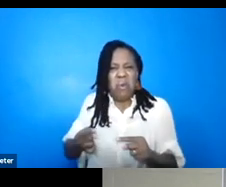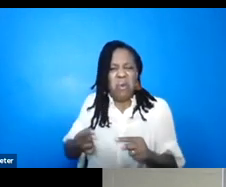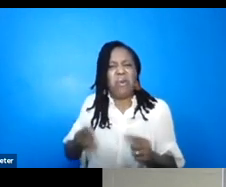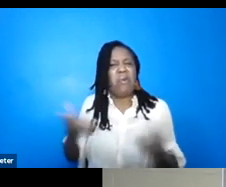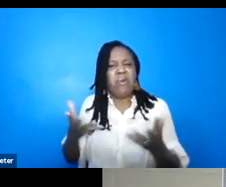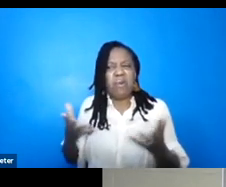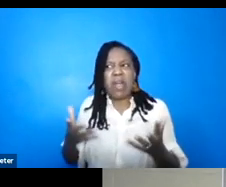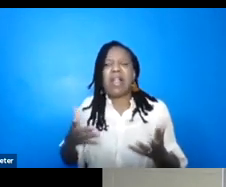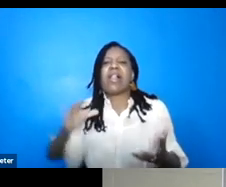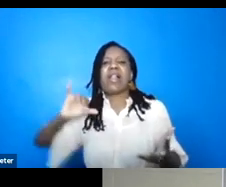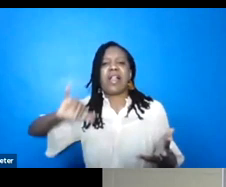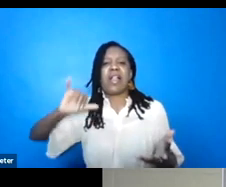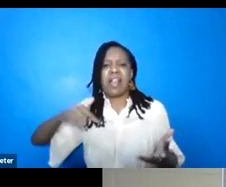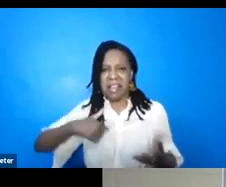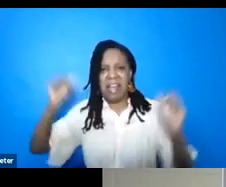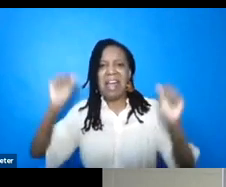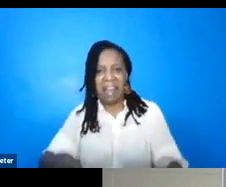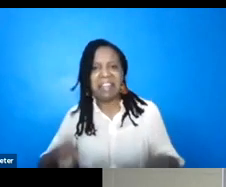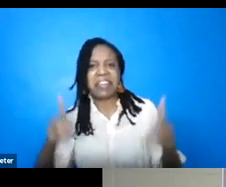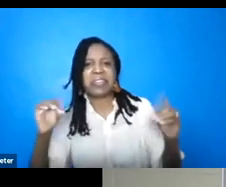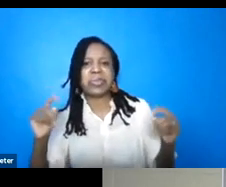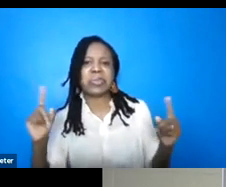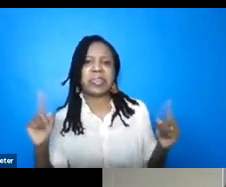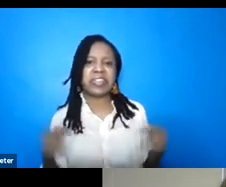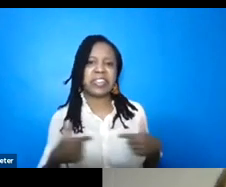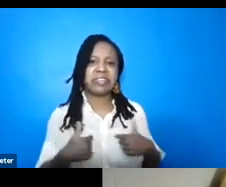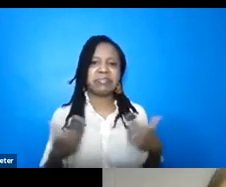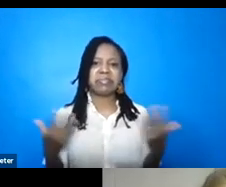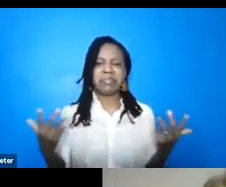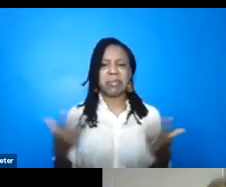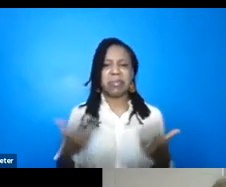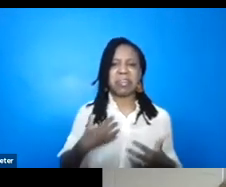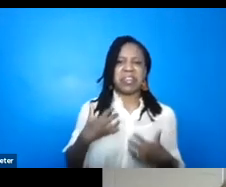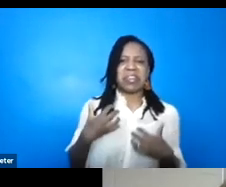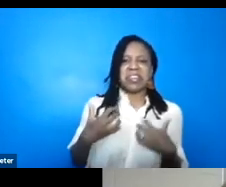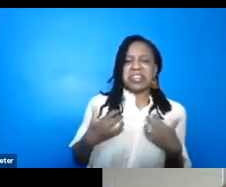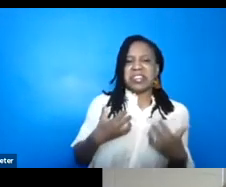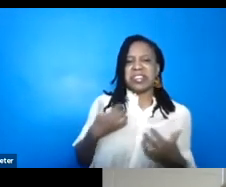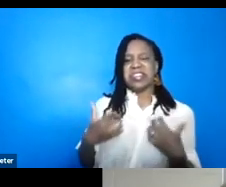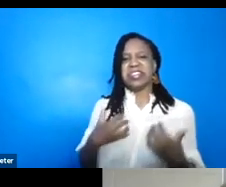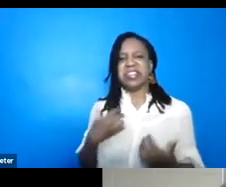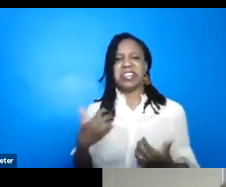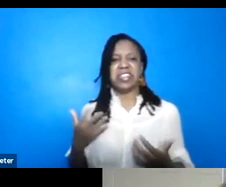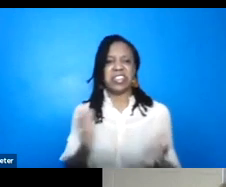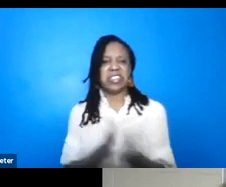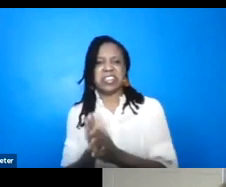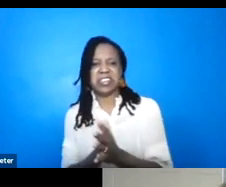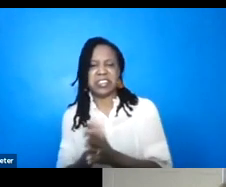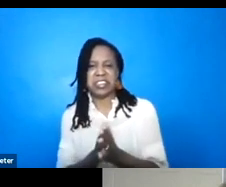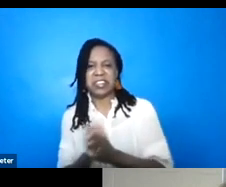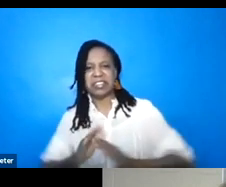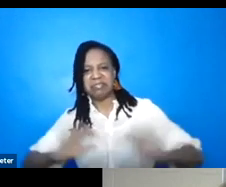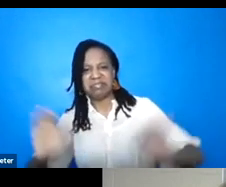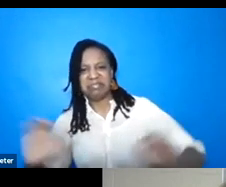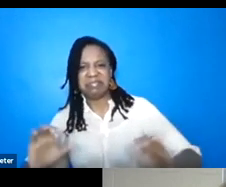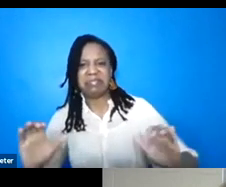emotions, about holding your emotions and being the most aggressive person. So with that, I begin the classes